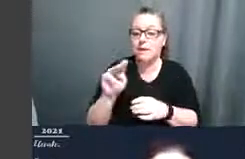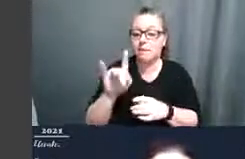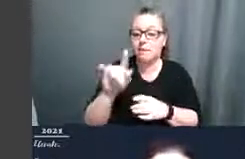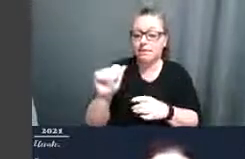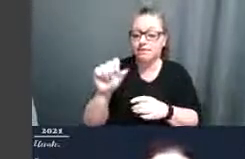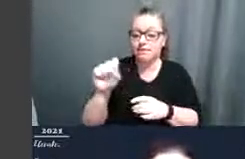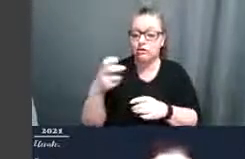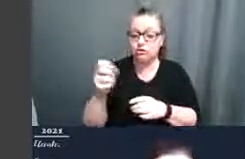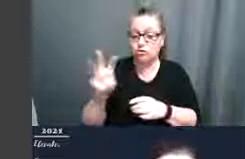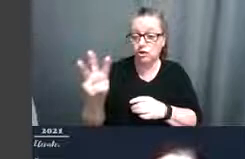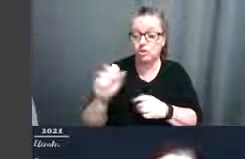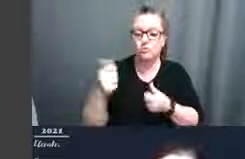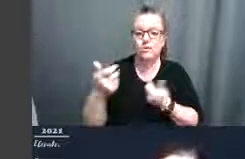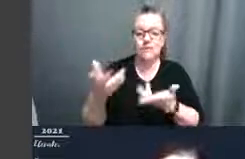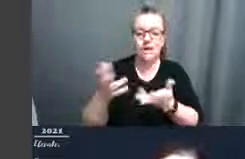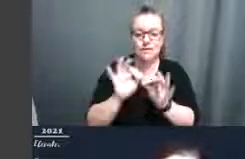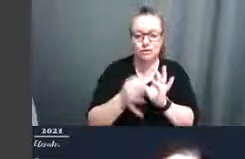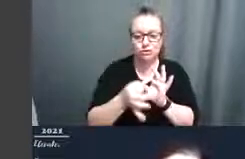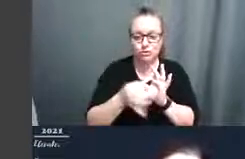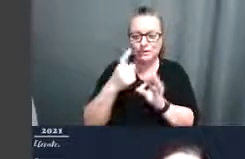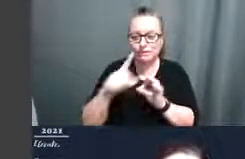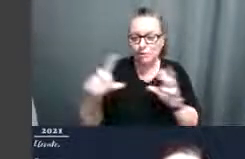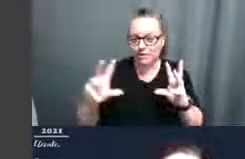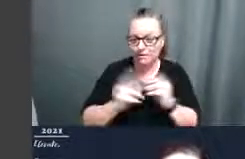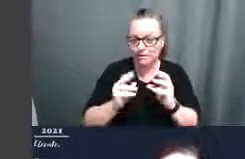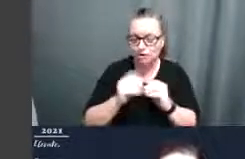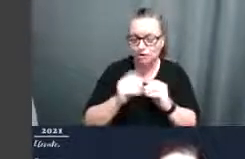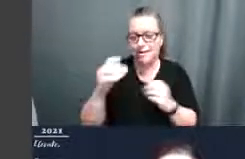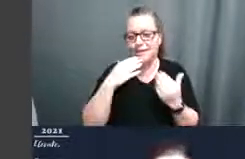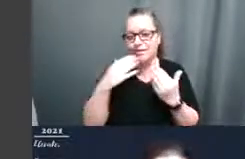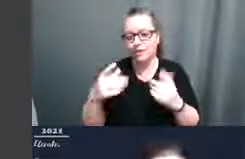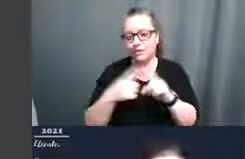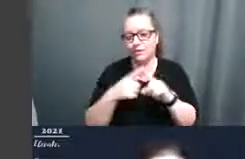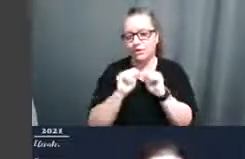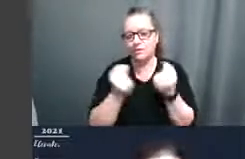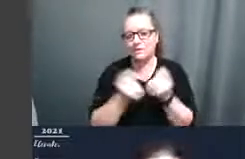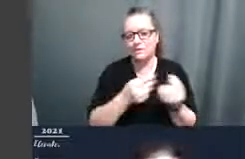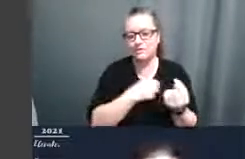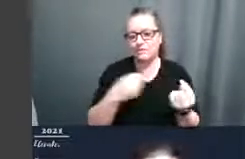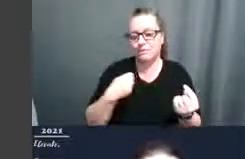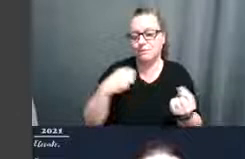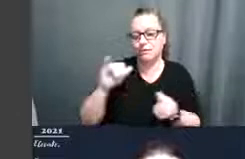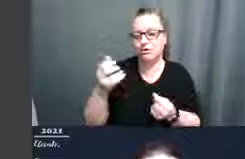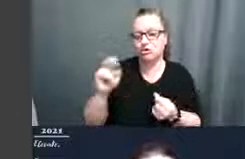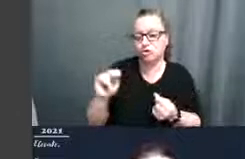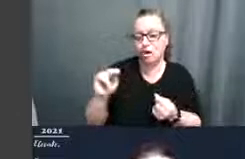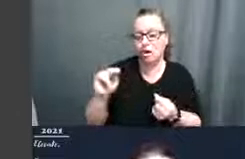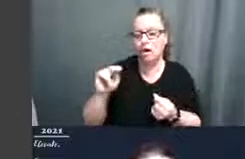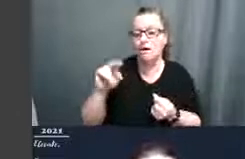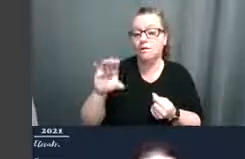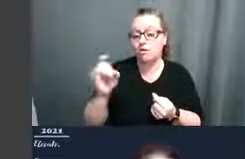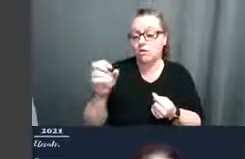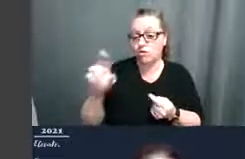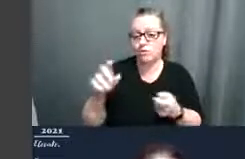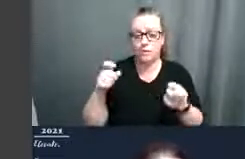the ASL interpretation for this session. And a thank you to my team member, John Cooper, who is managing technology